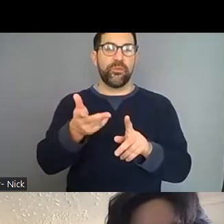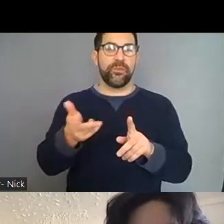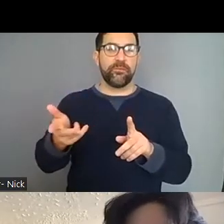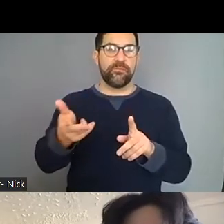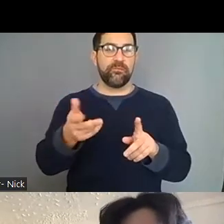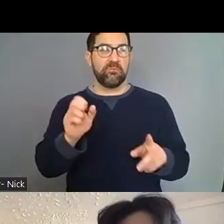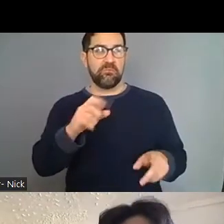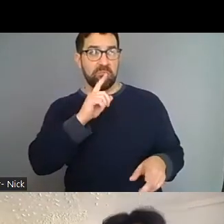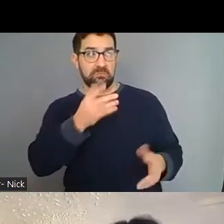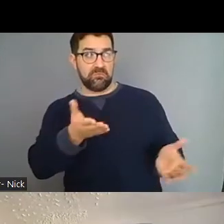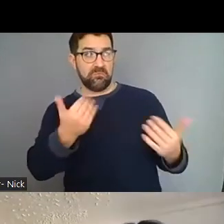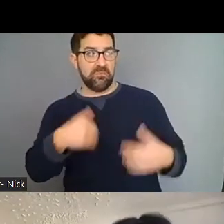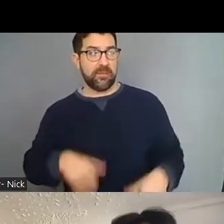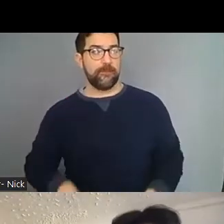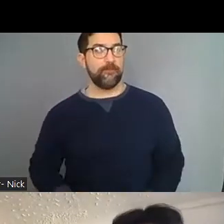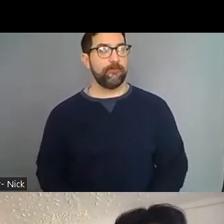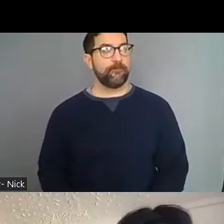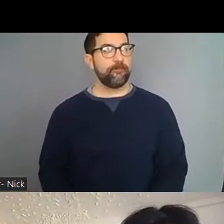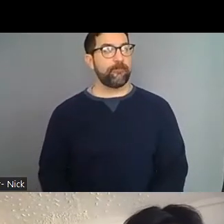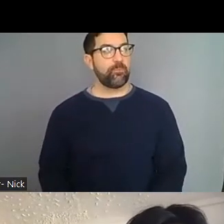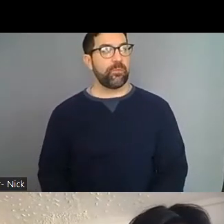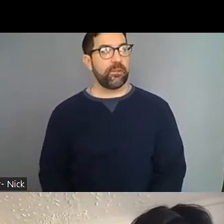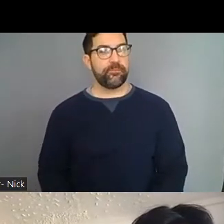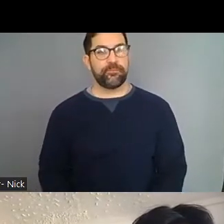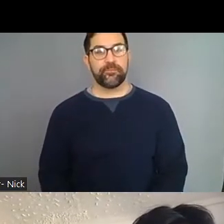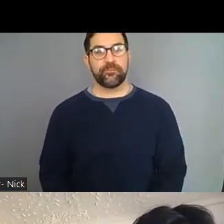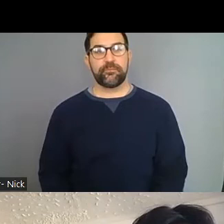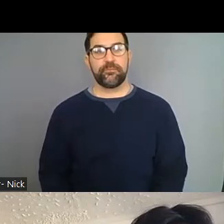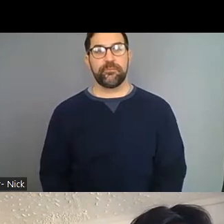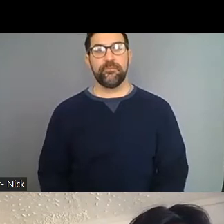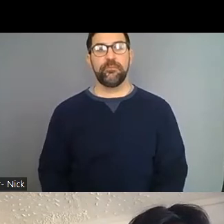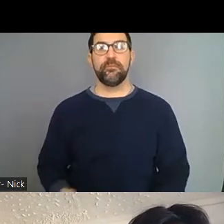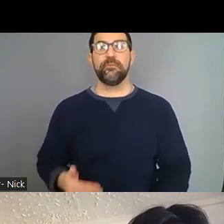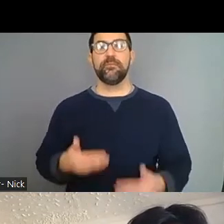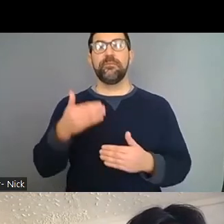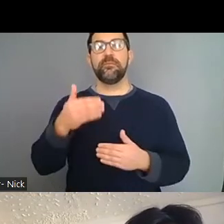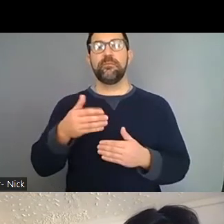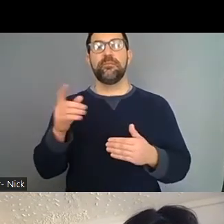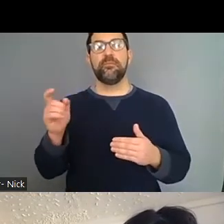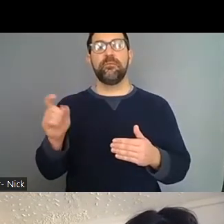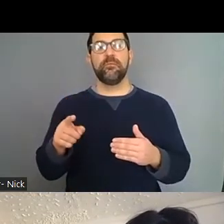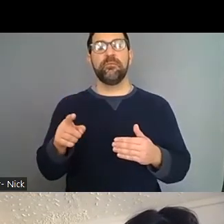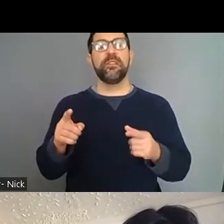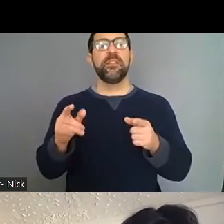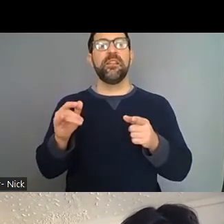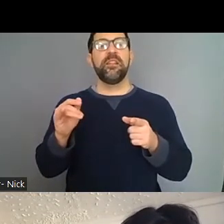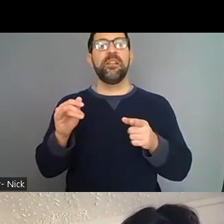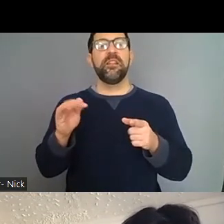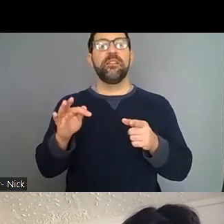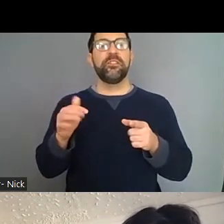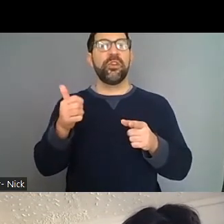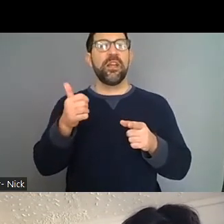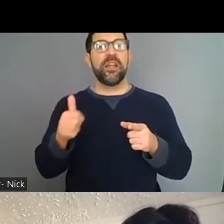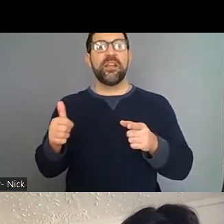Absolutely. That'd be great. So so the next question that we have is just if there's anything that you